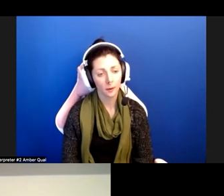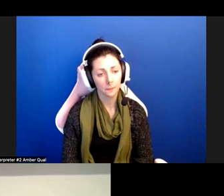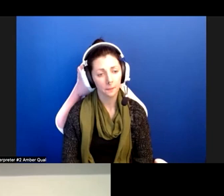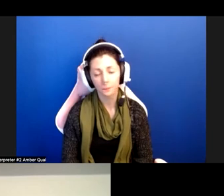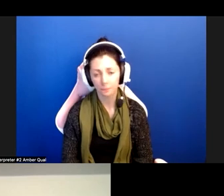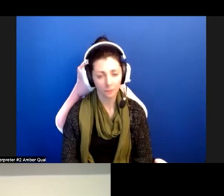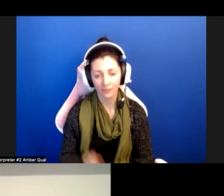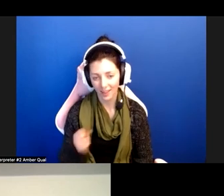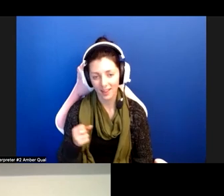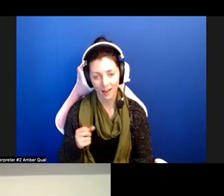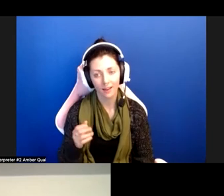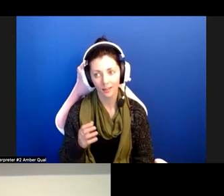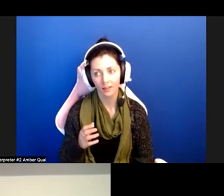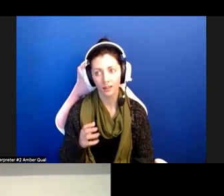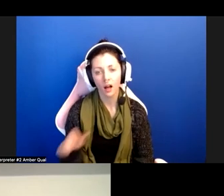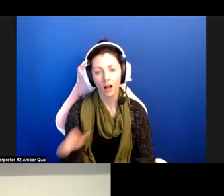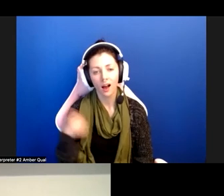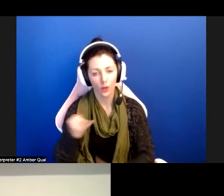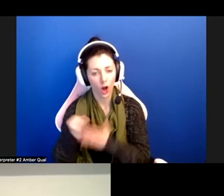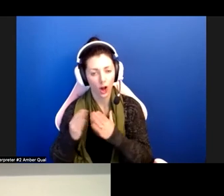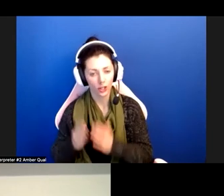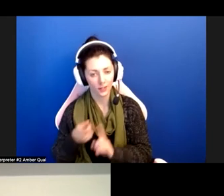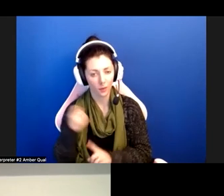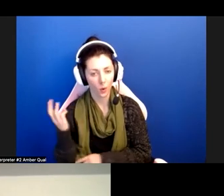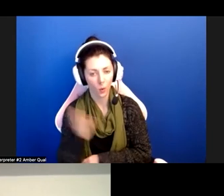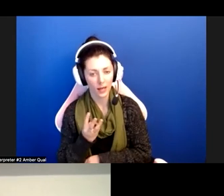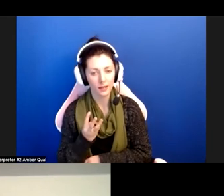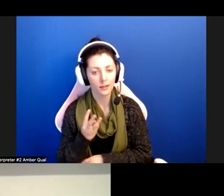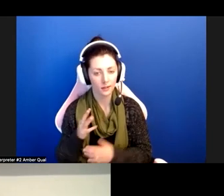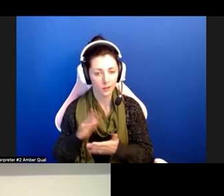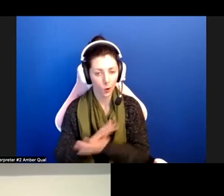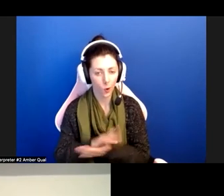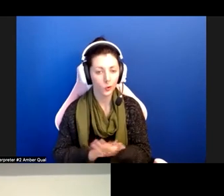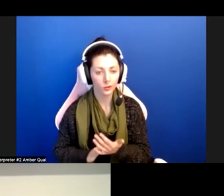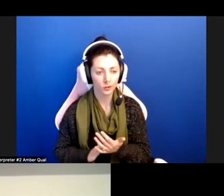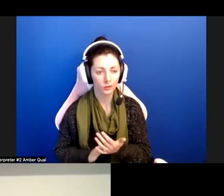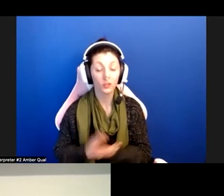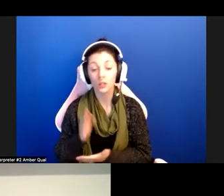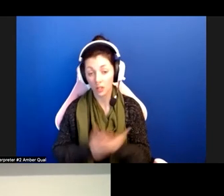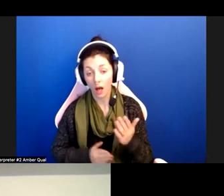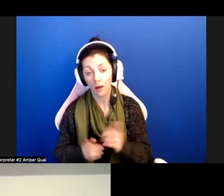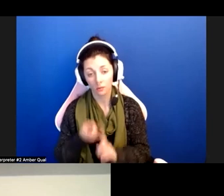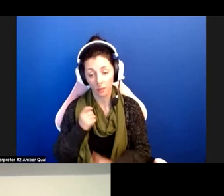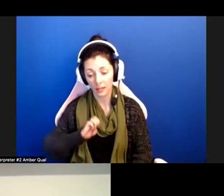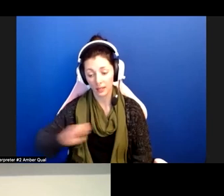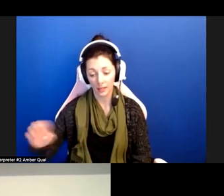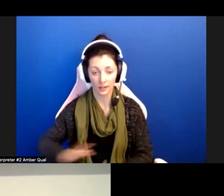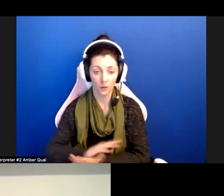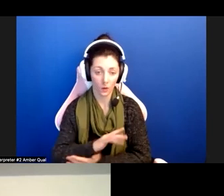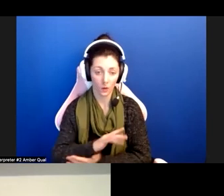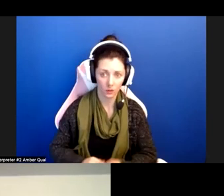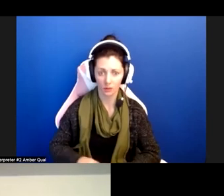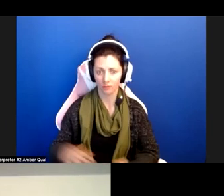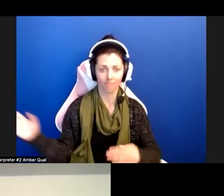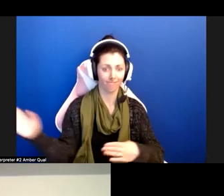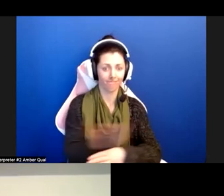some other artists from the West Coast, and also other artists from the East Coast, and it was cross disability, and they had a